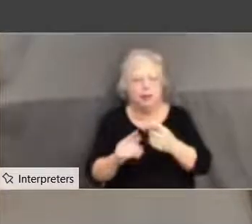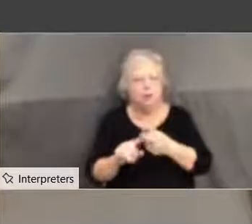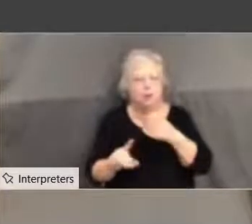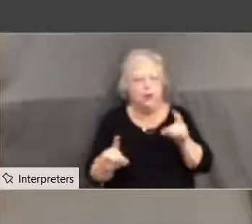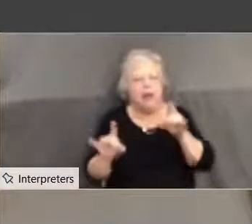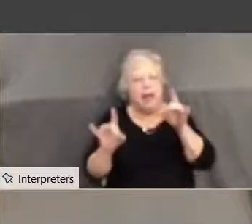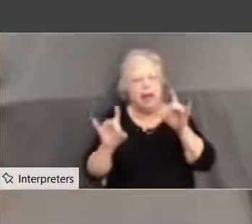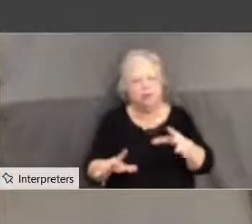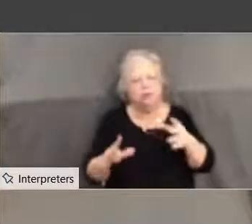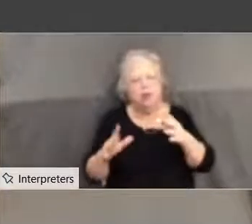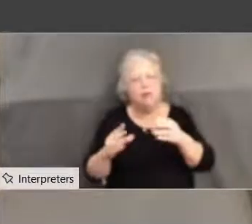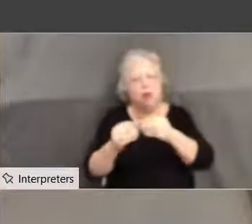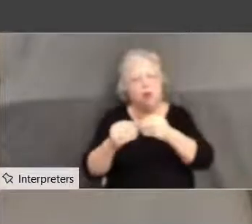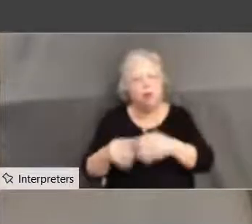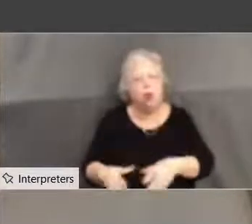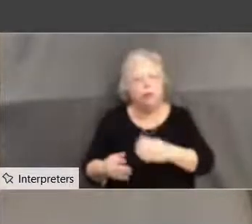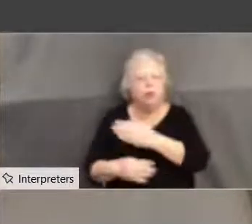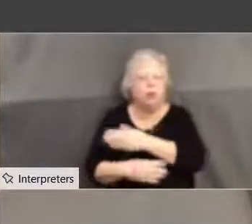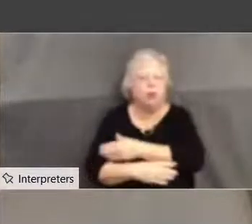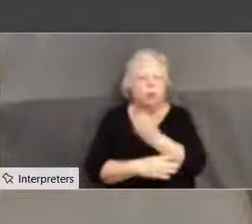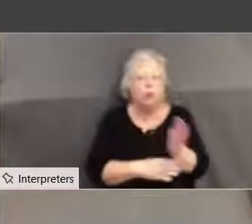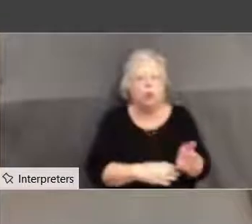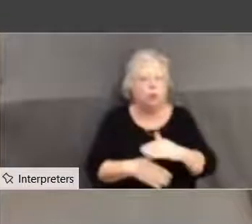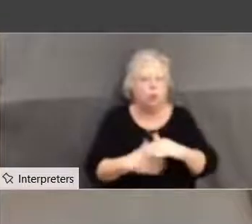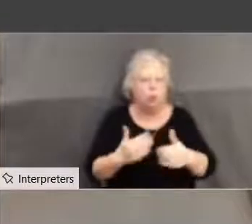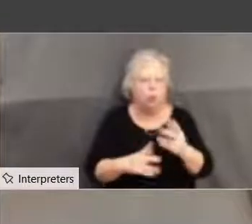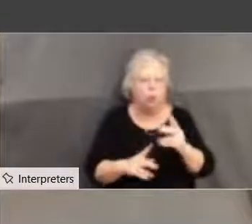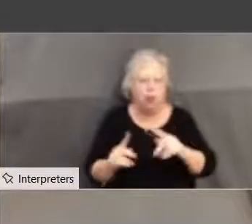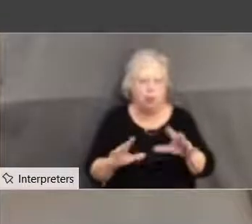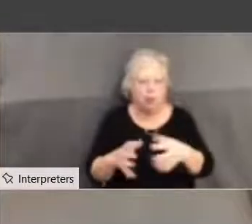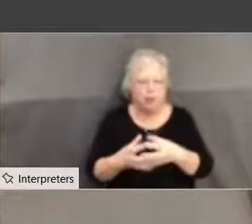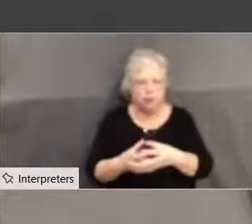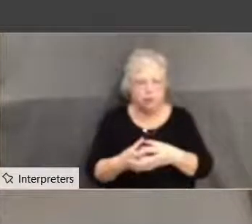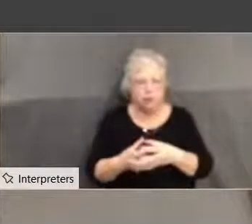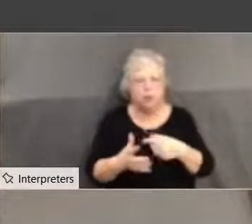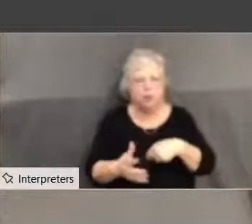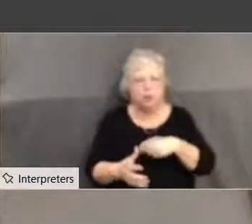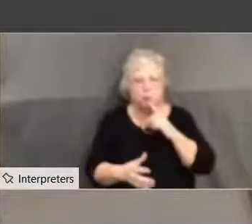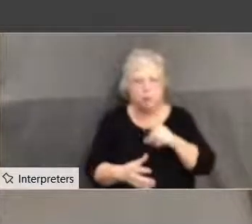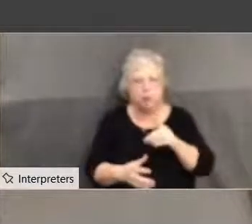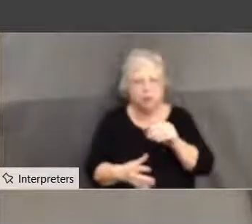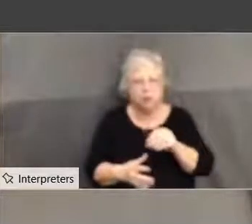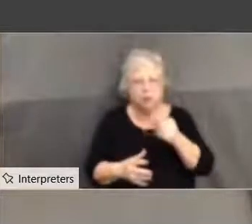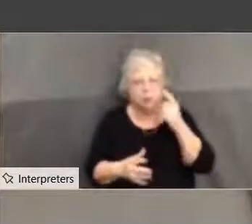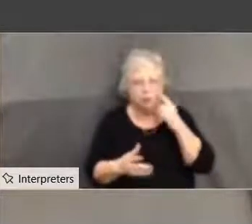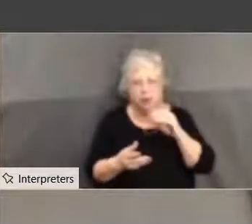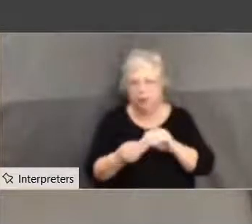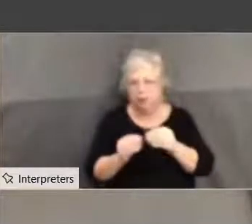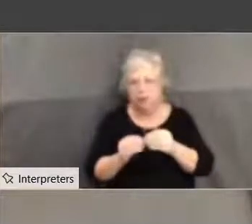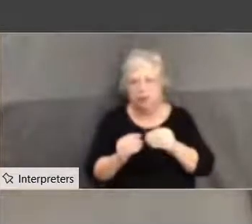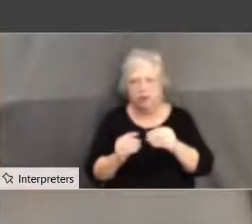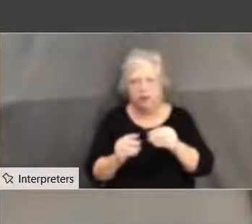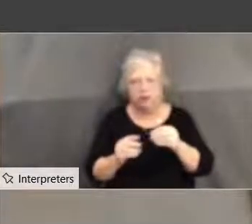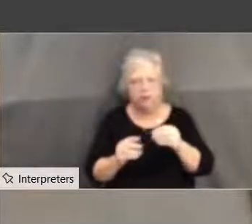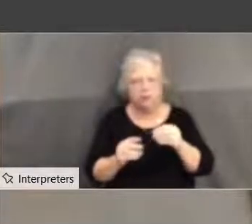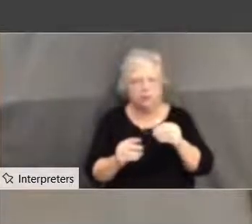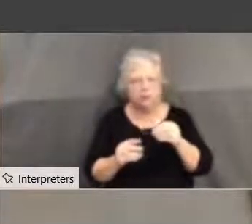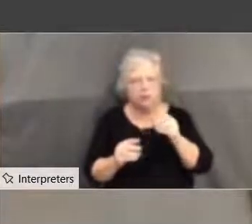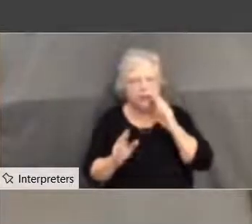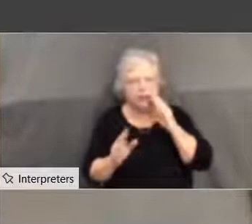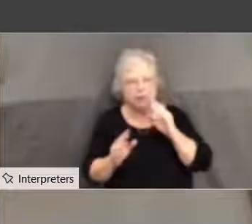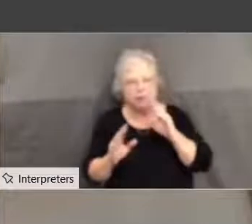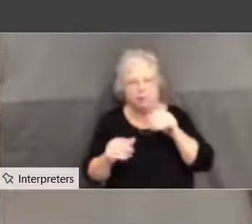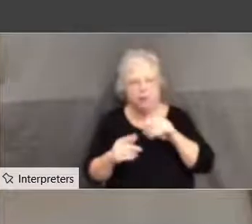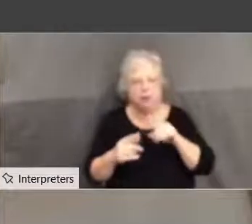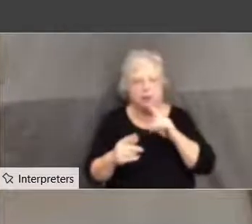losses across the whole population. We really do think that the number of expected is very accurate, and that's